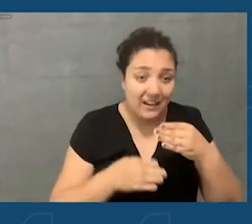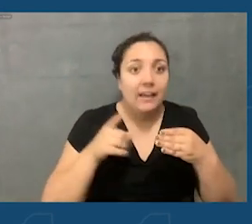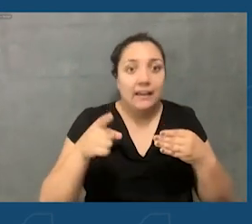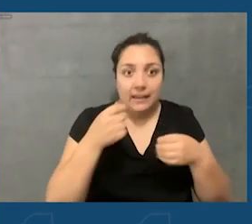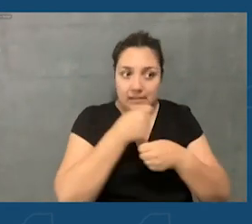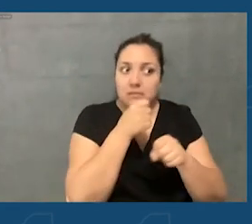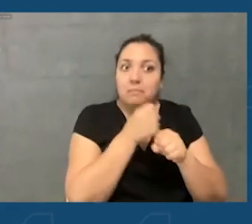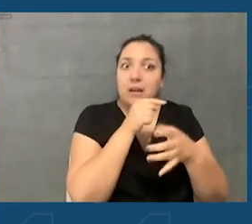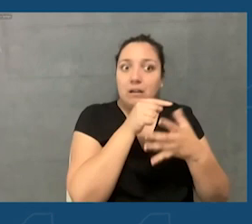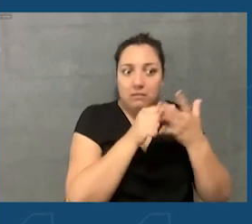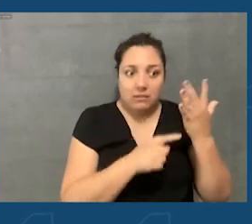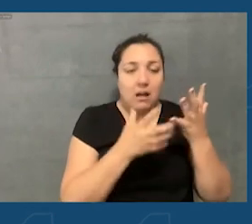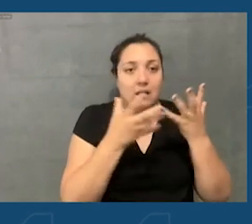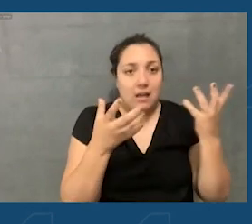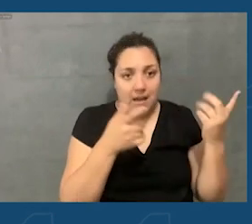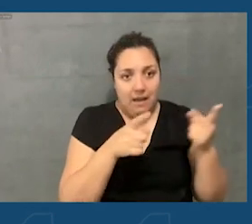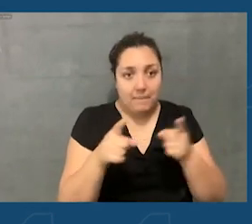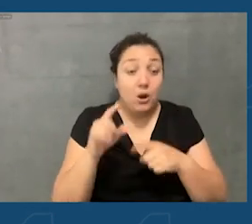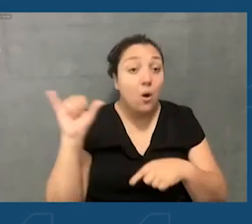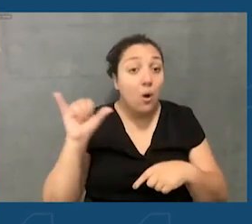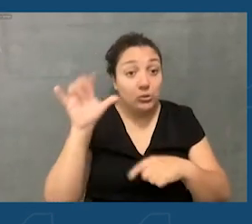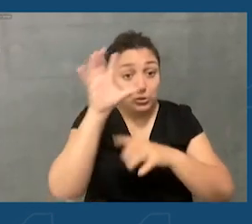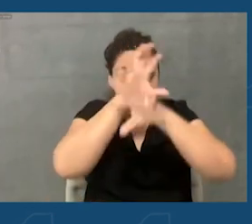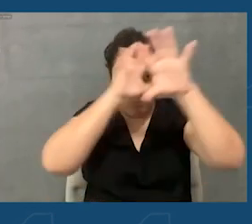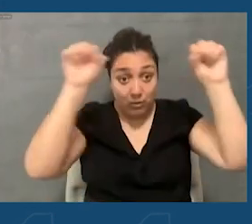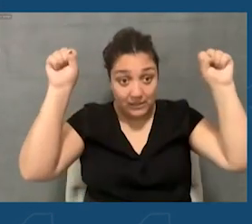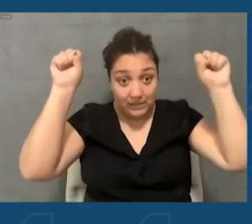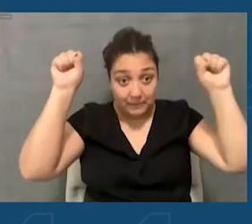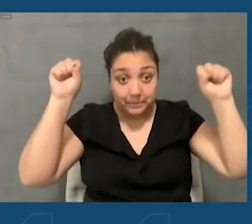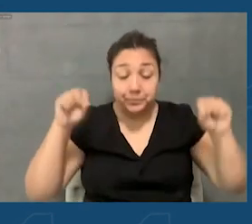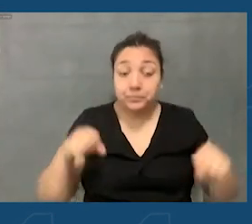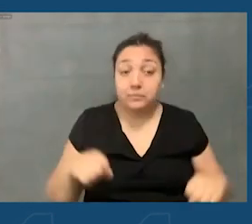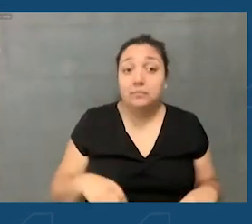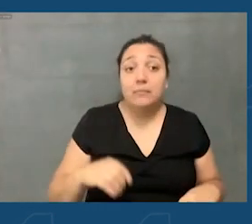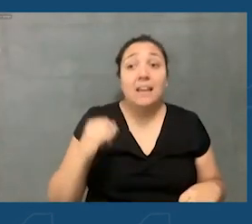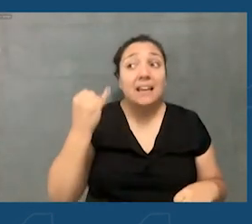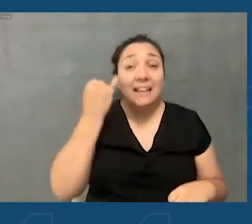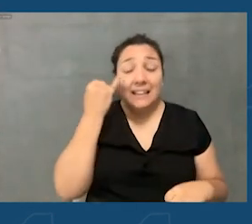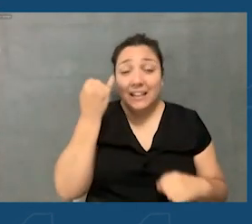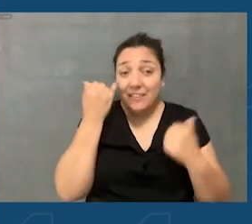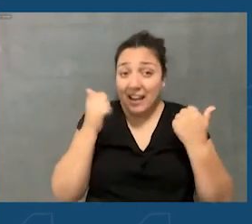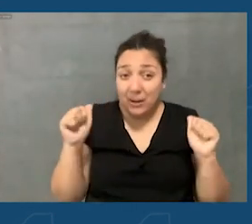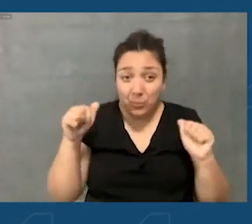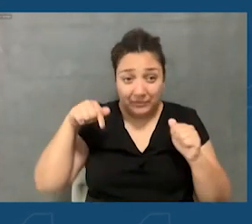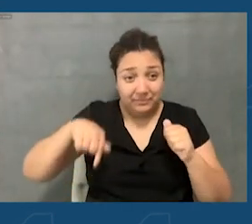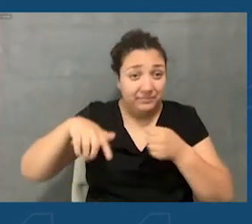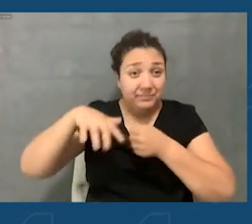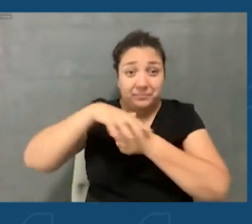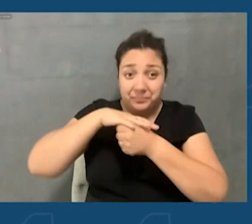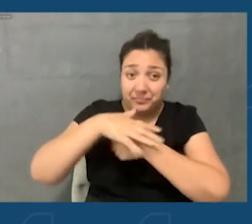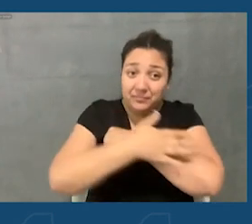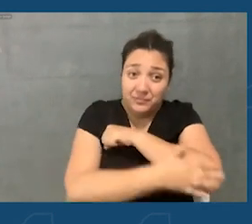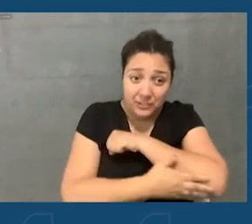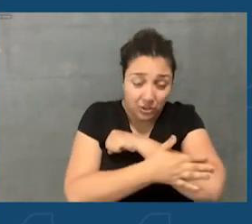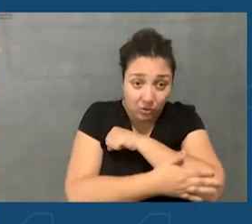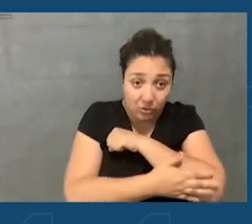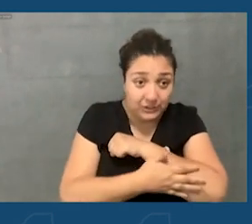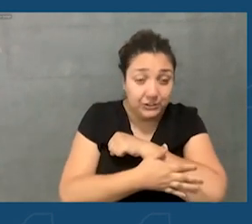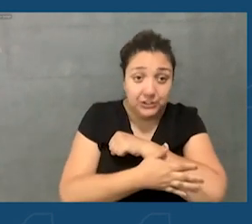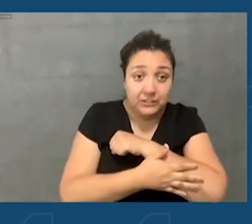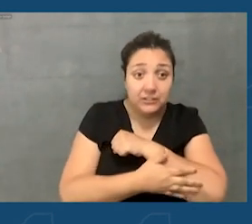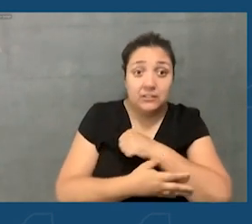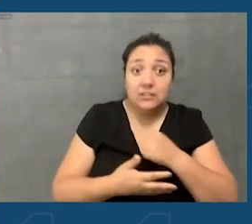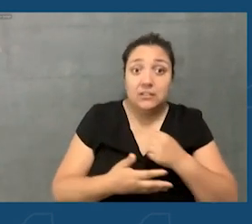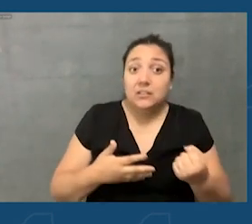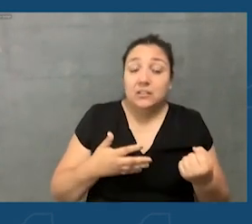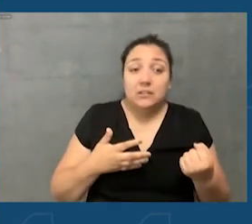have to thank the president, because if there is anyone in this country in the issue of infrastructure who's decided not to kick the can down